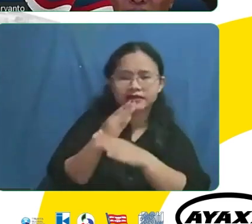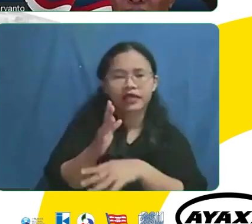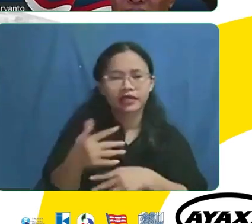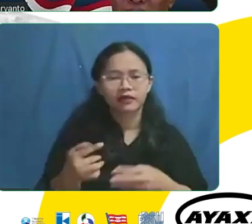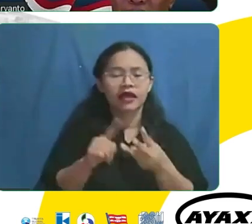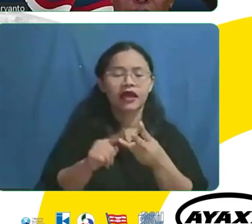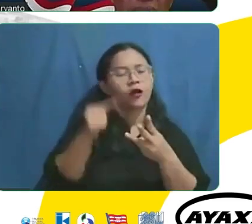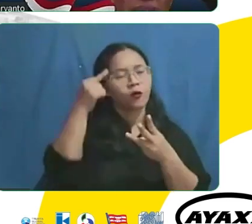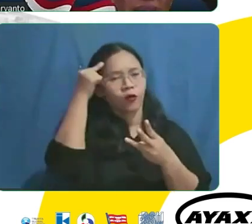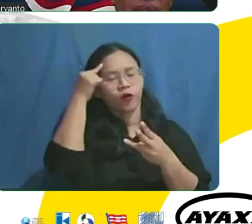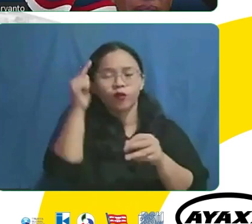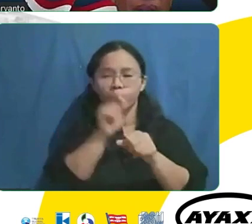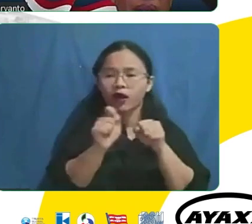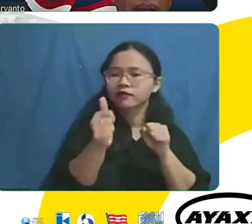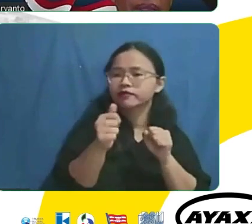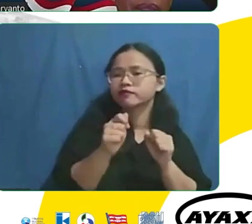in America.